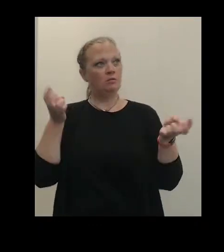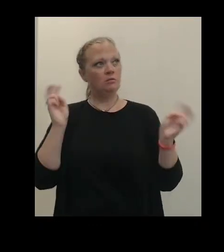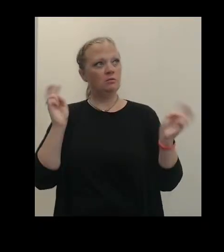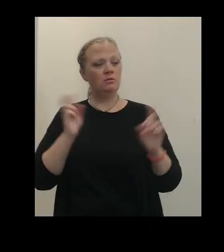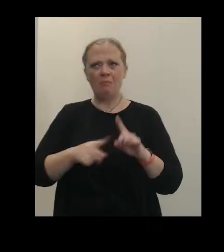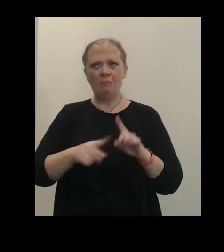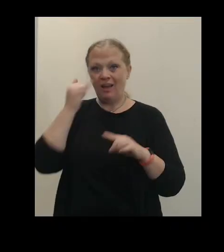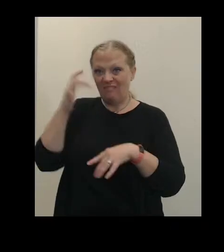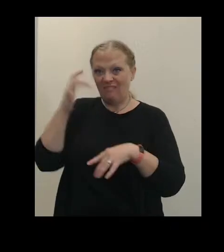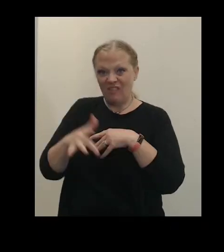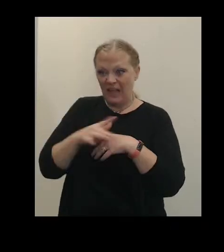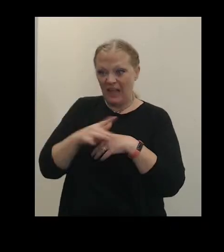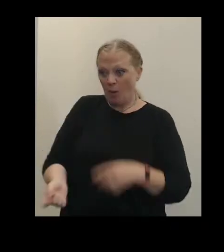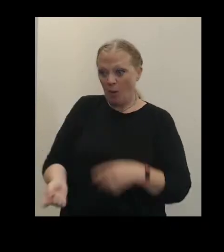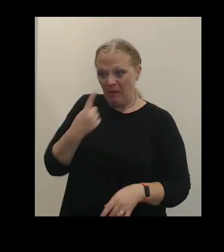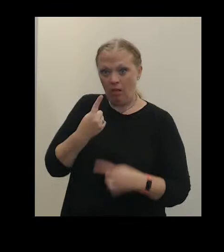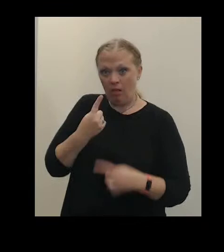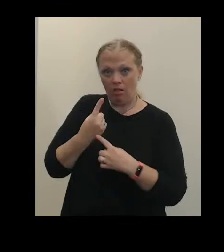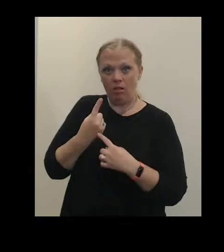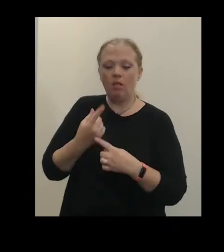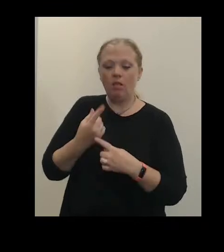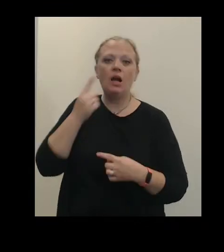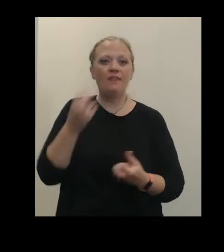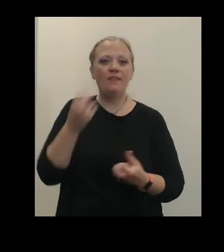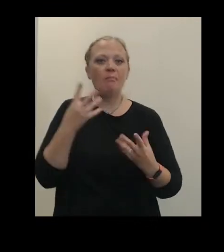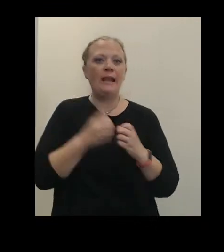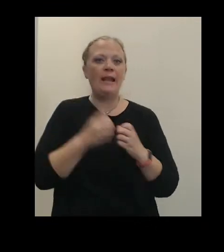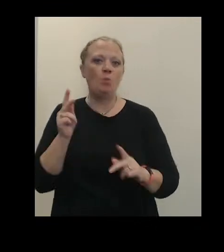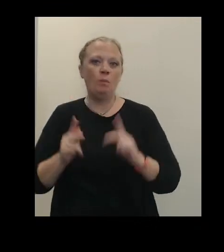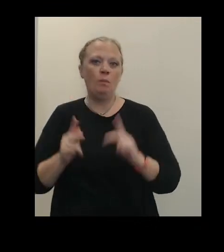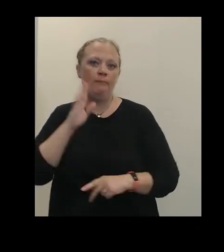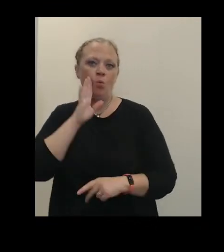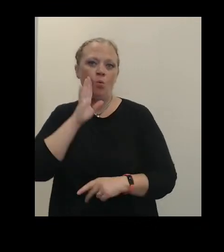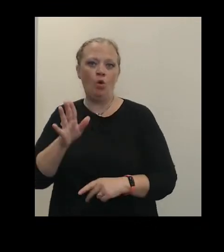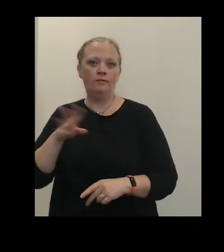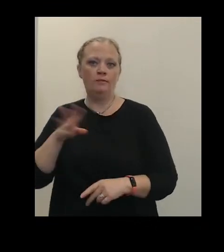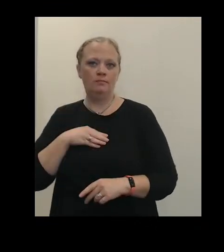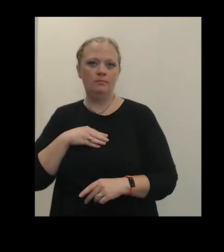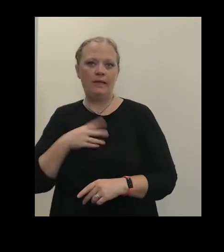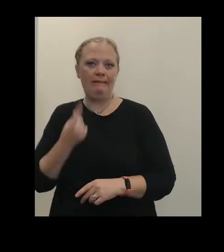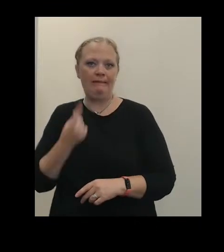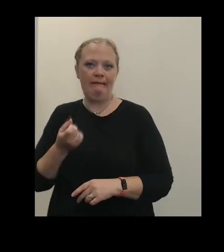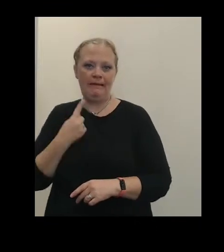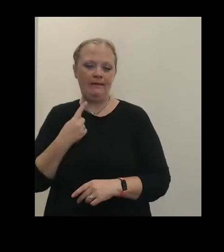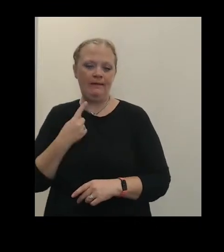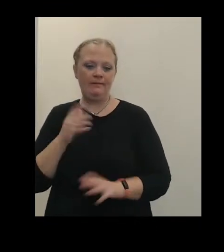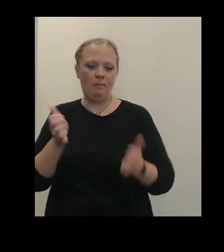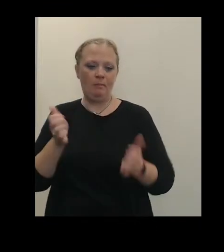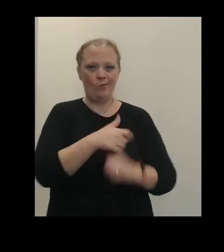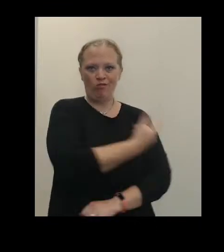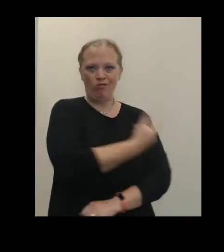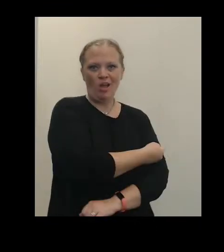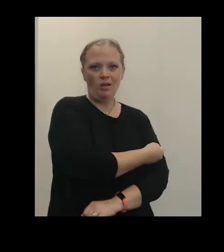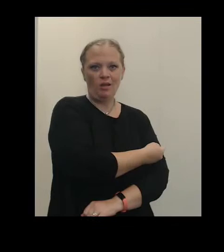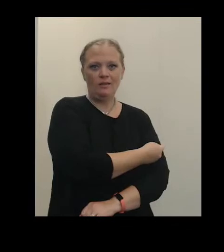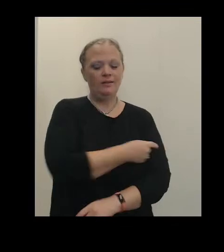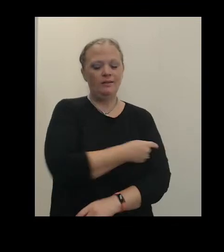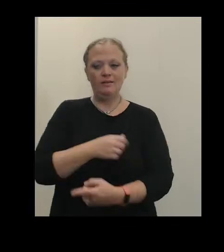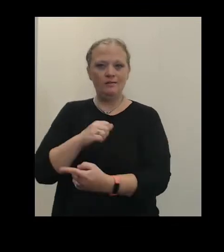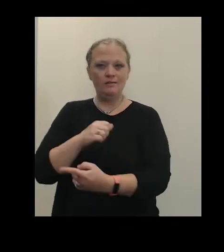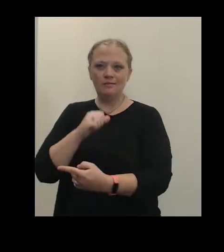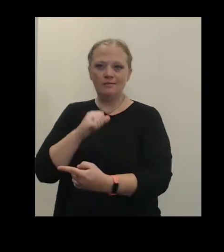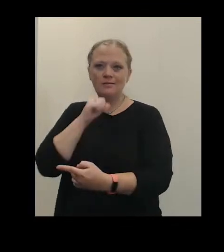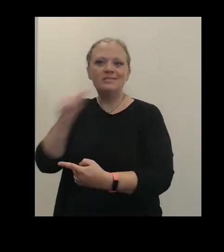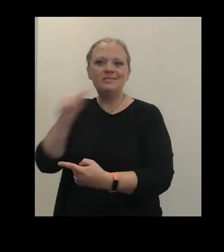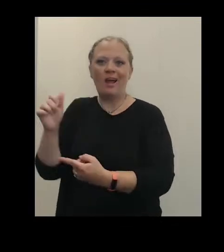was available in pill form, I think a lot more people would be taking it rather than a shot. But it's not, it's available as a shot, and it's